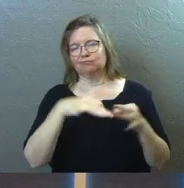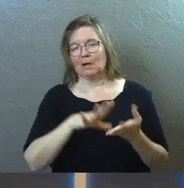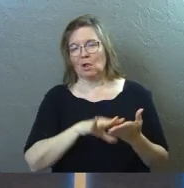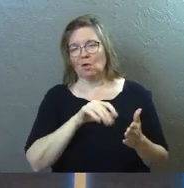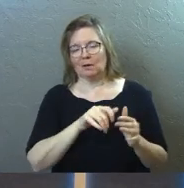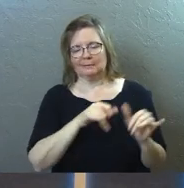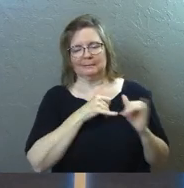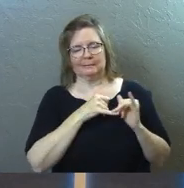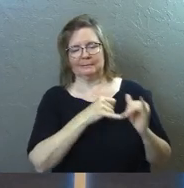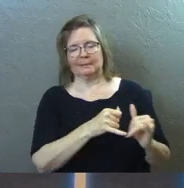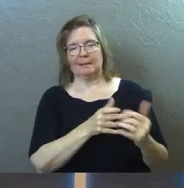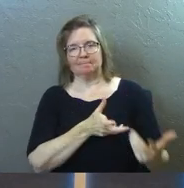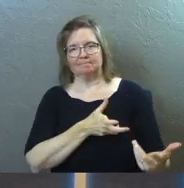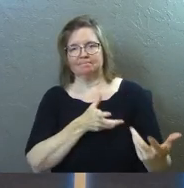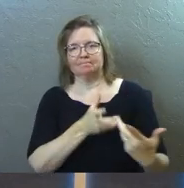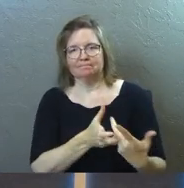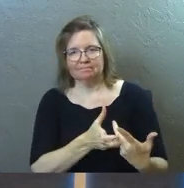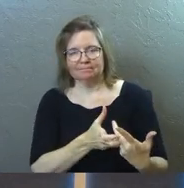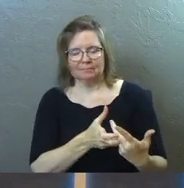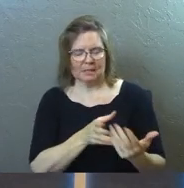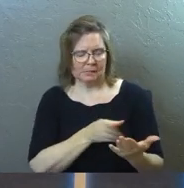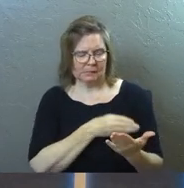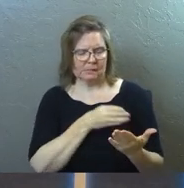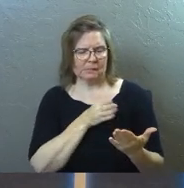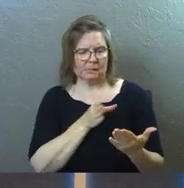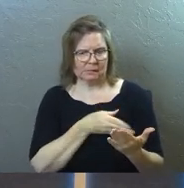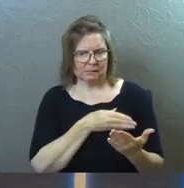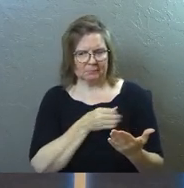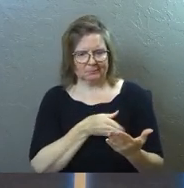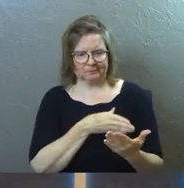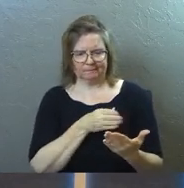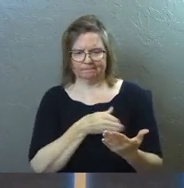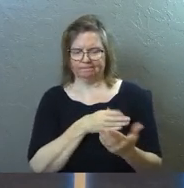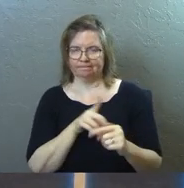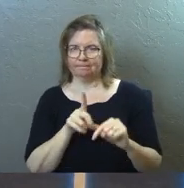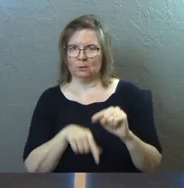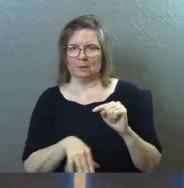how to parent like they did. And I couldn't find any.